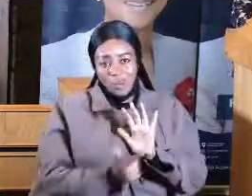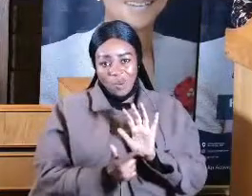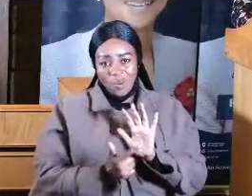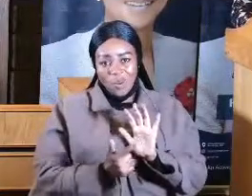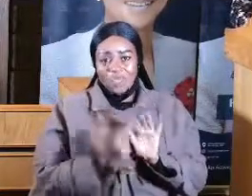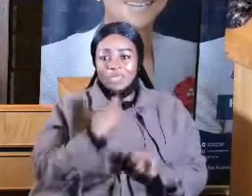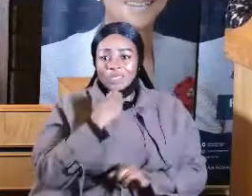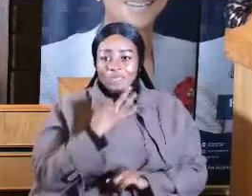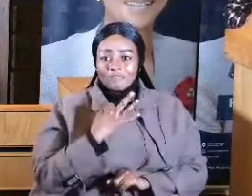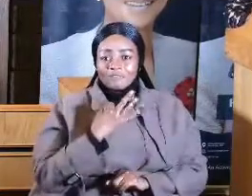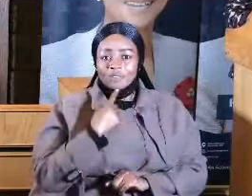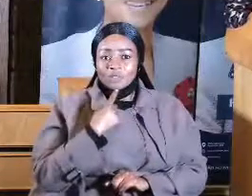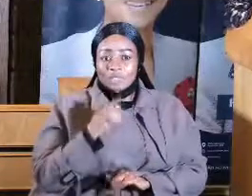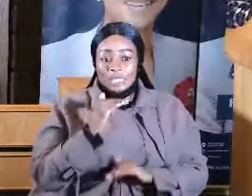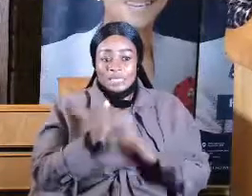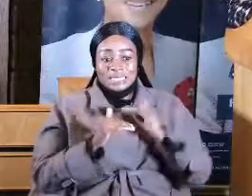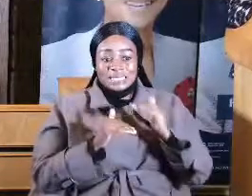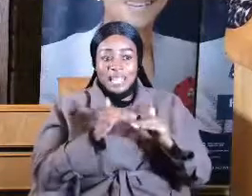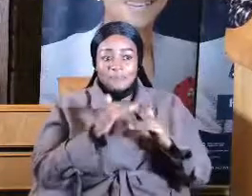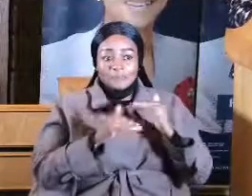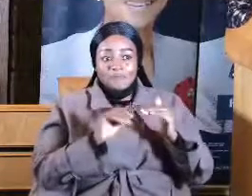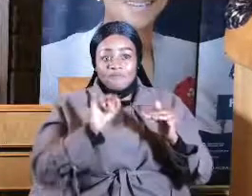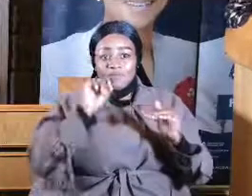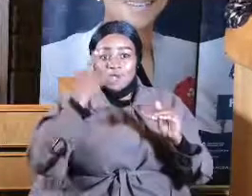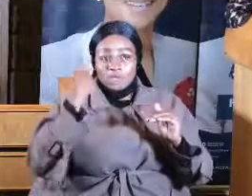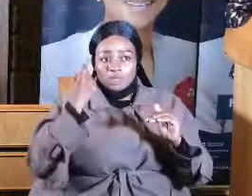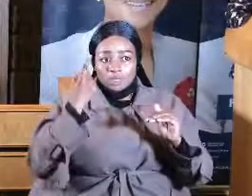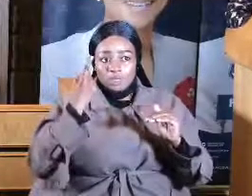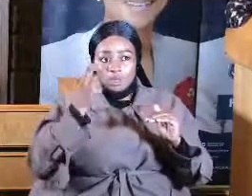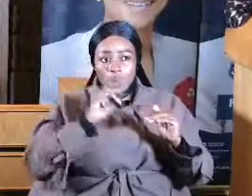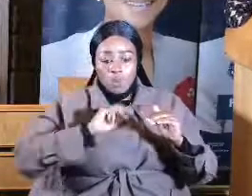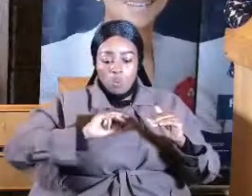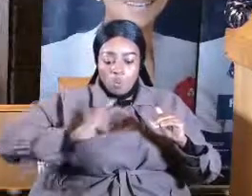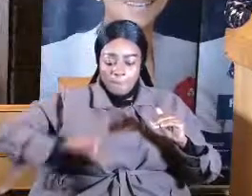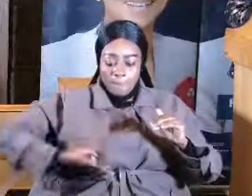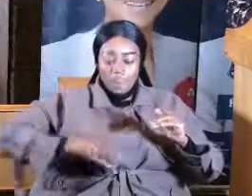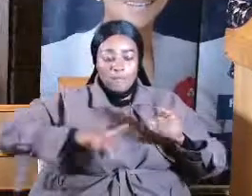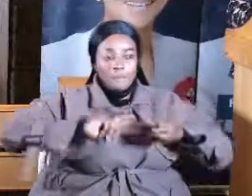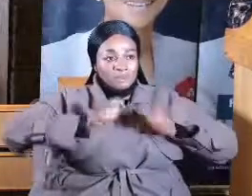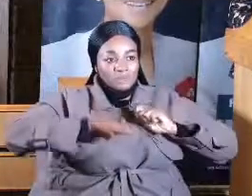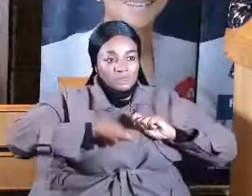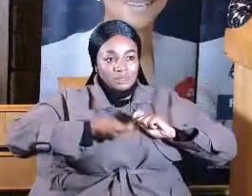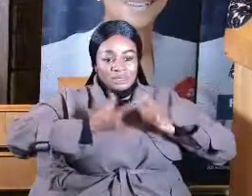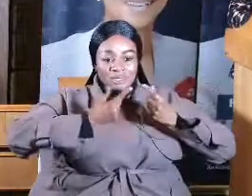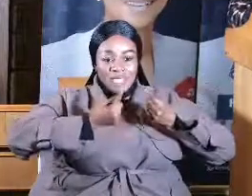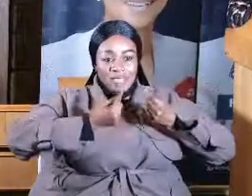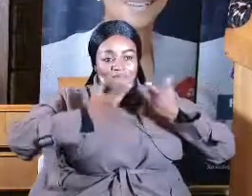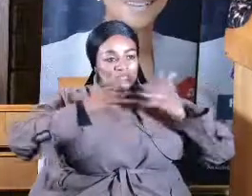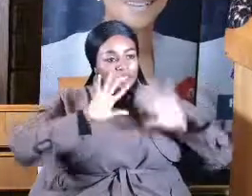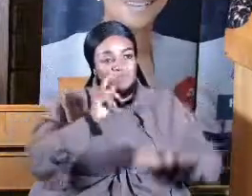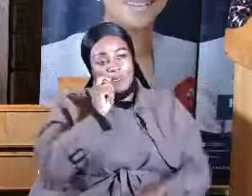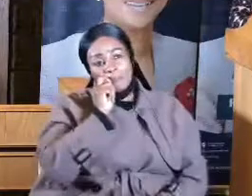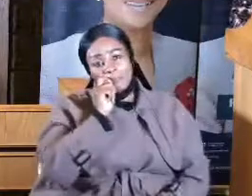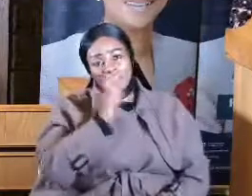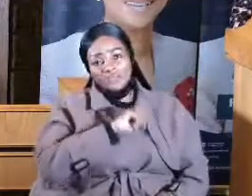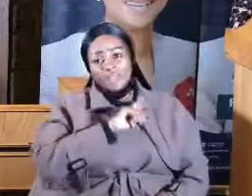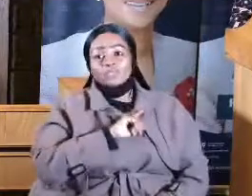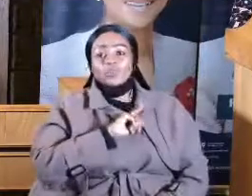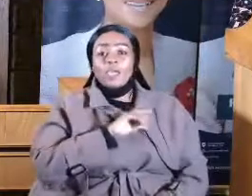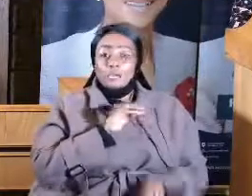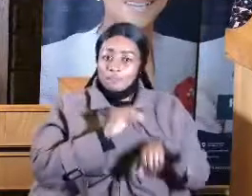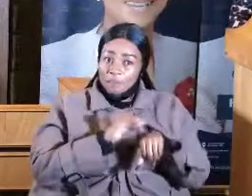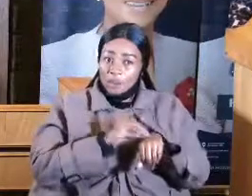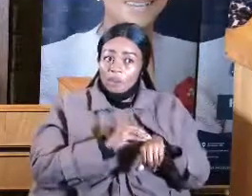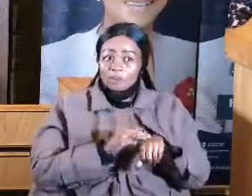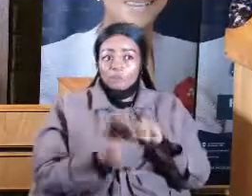the first steps of women emancipation were then done by the men, and perhaps that is why we sit with the problems we